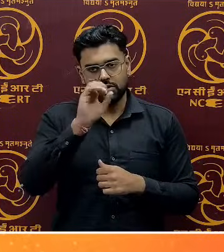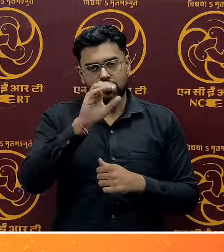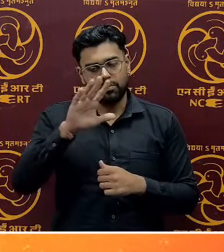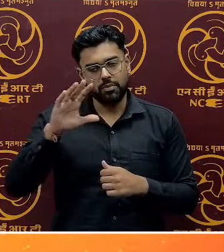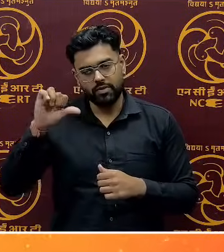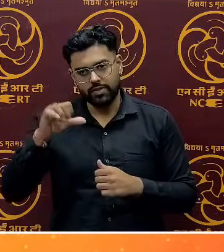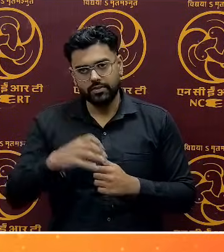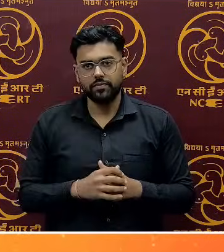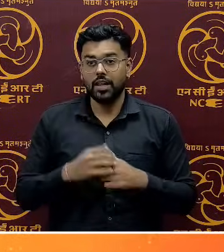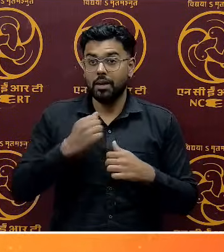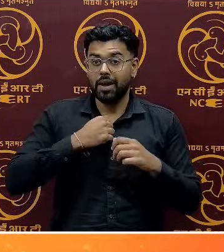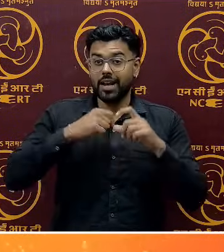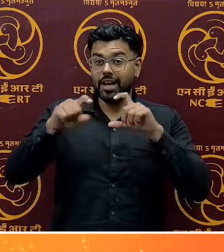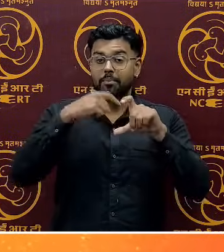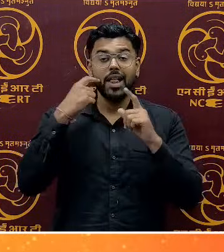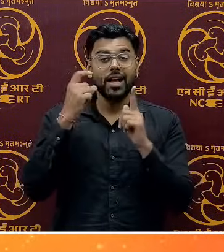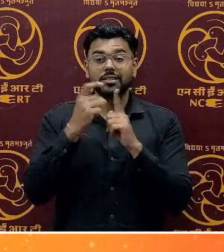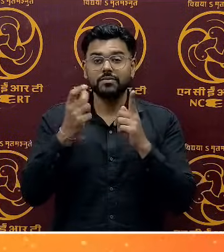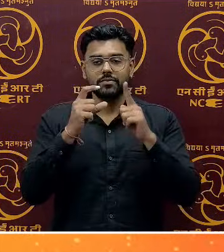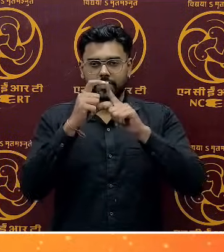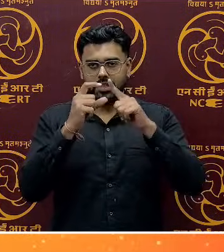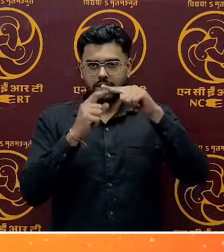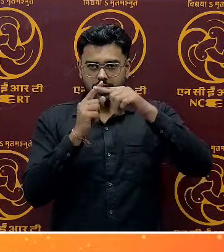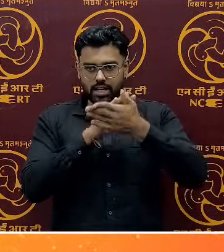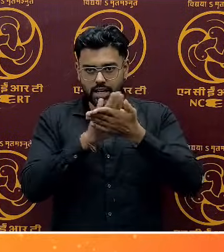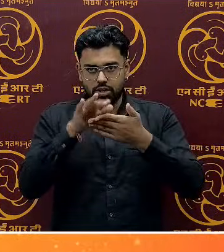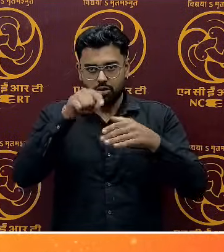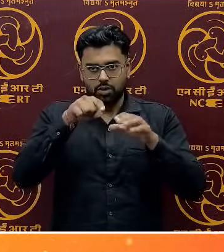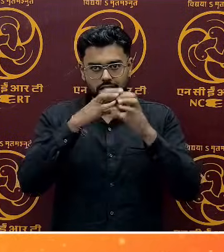8800440559. Our email ID is